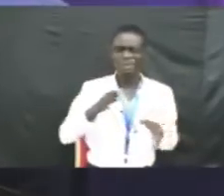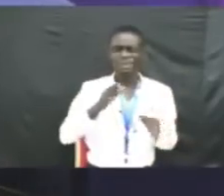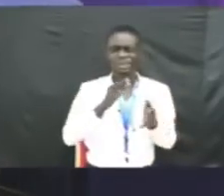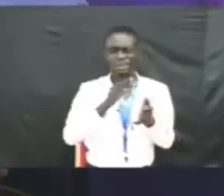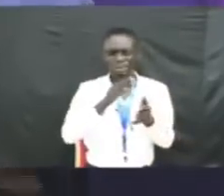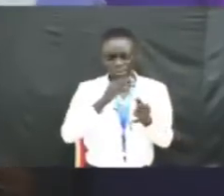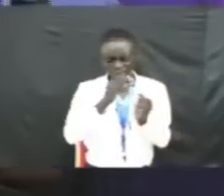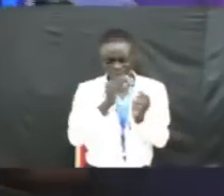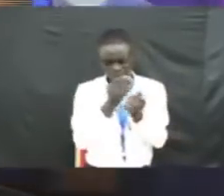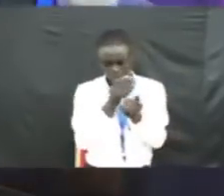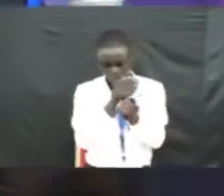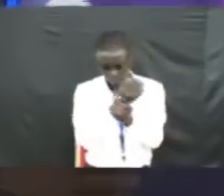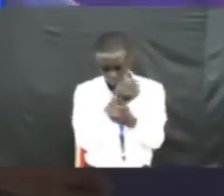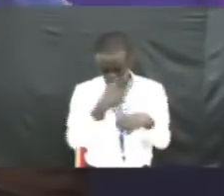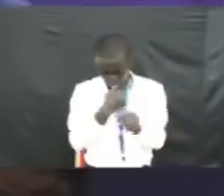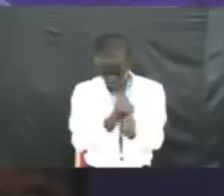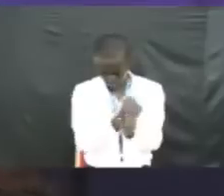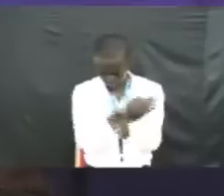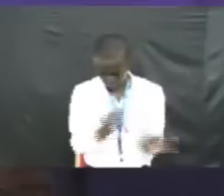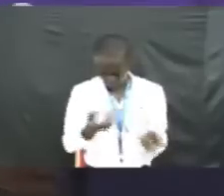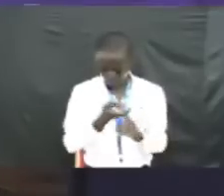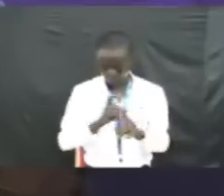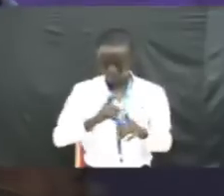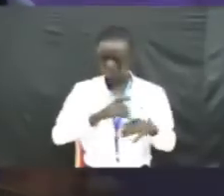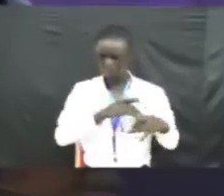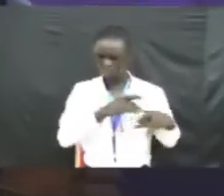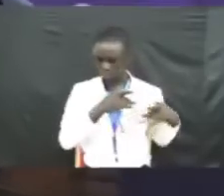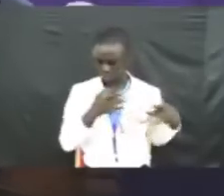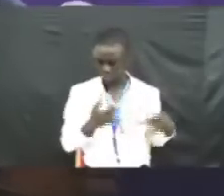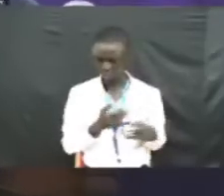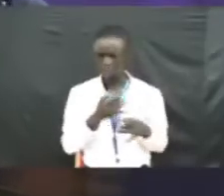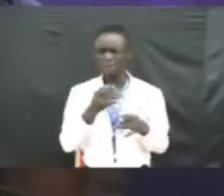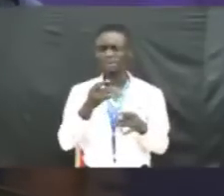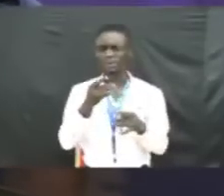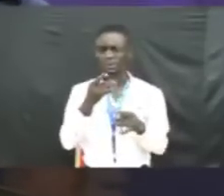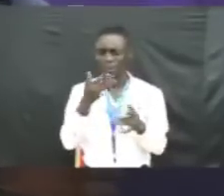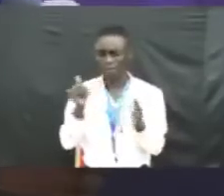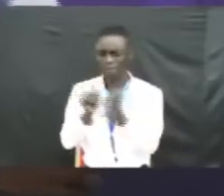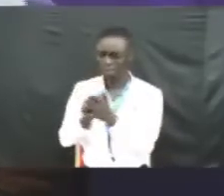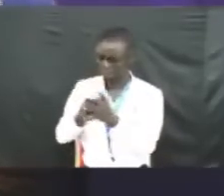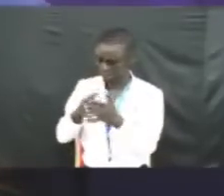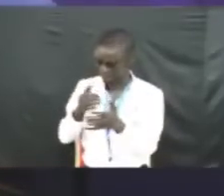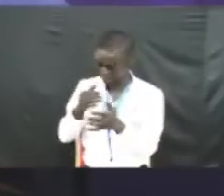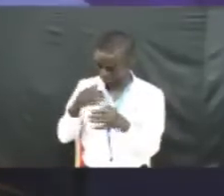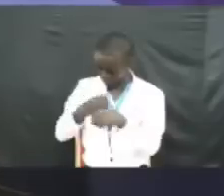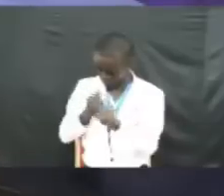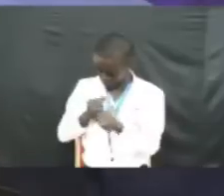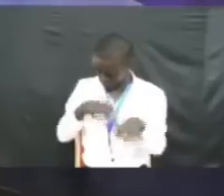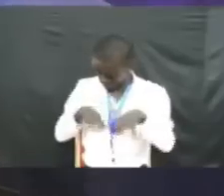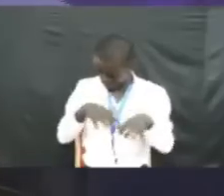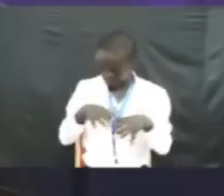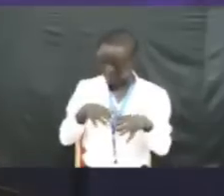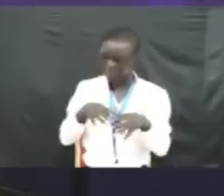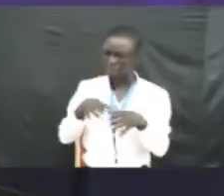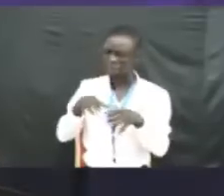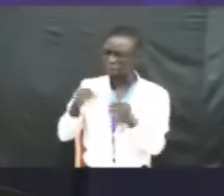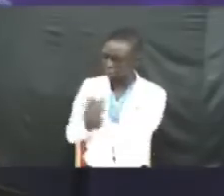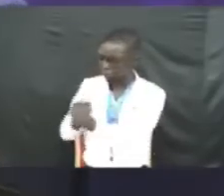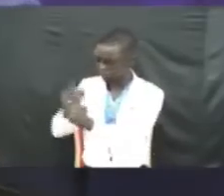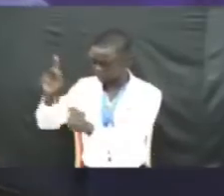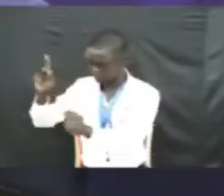our unity. May we never se ourselves as tribes and people belonging to parties built on